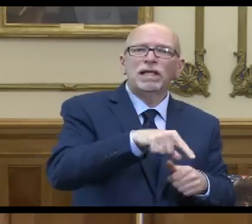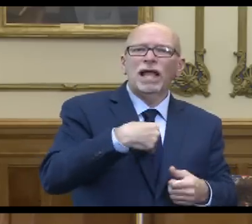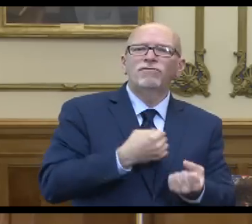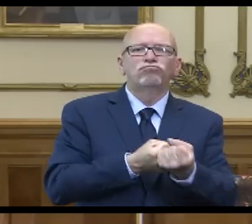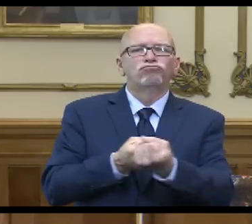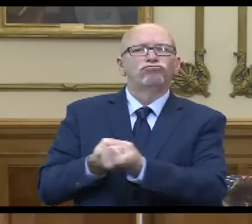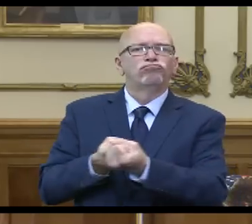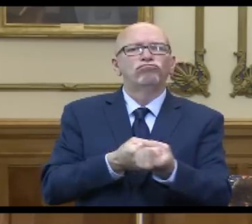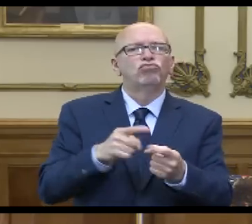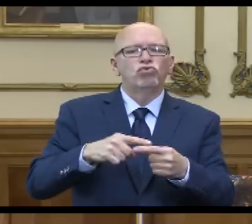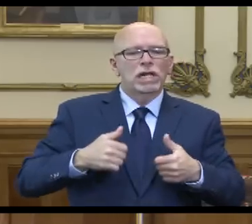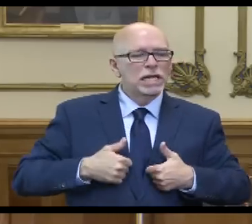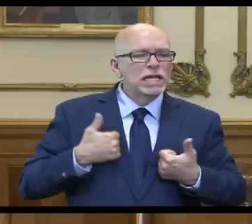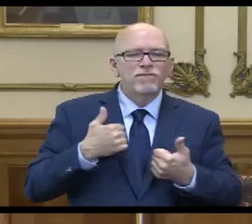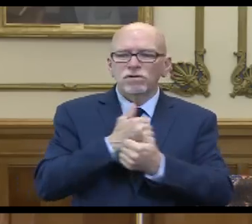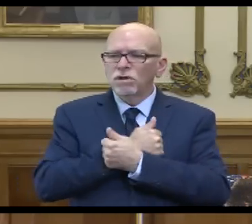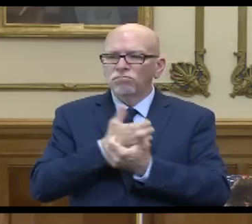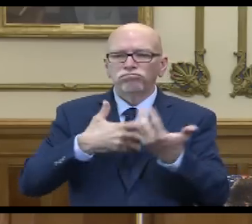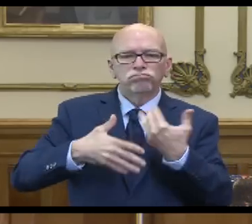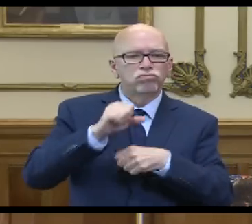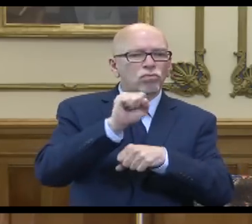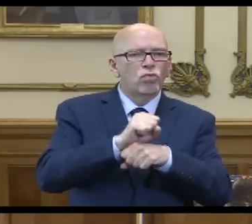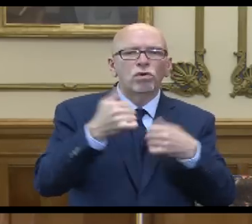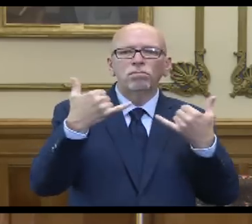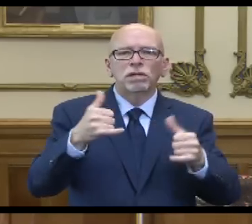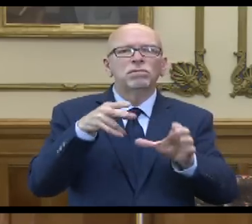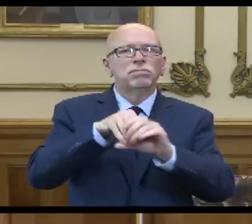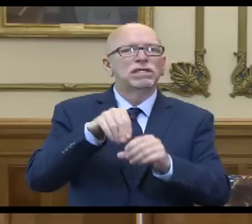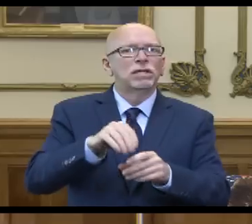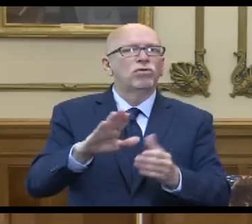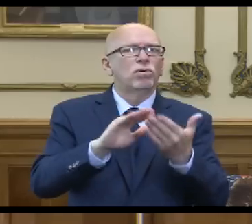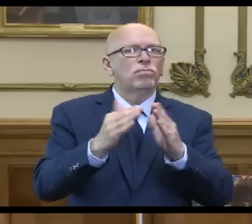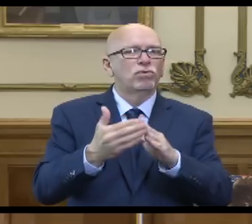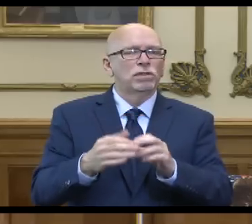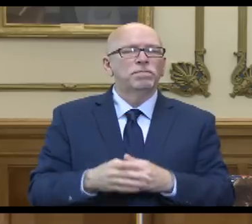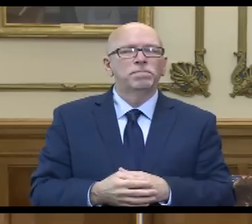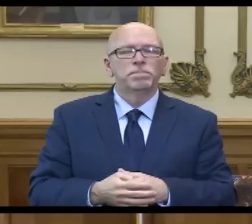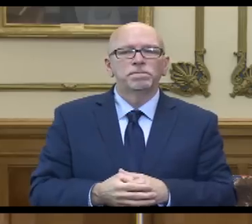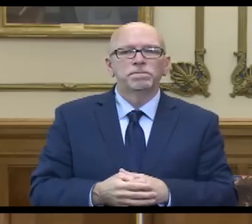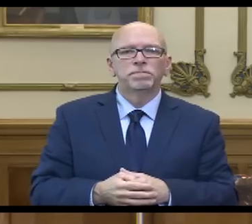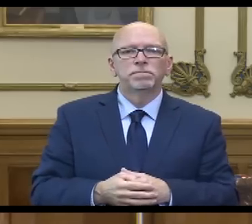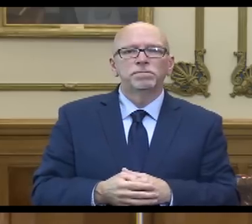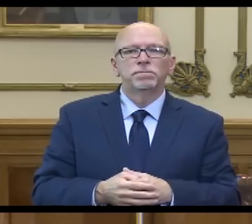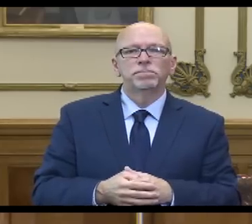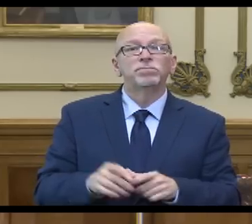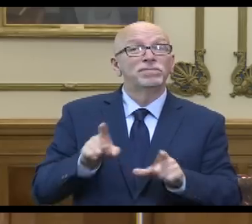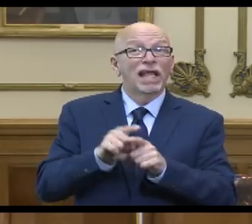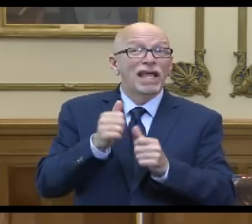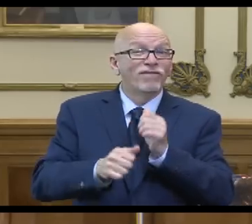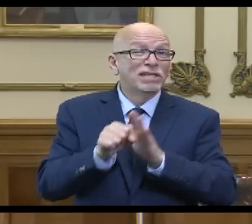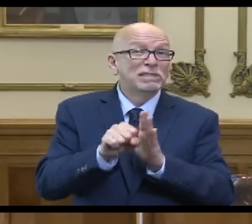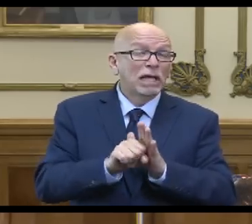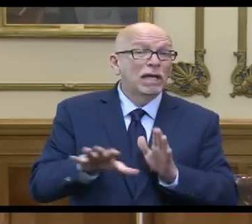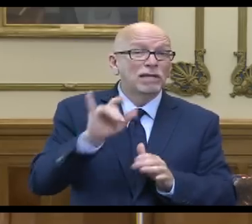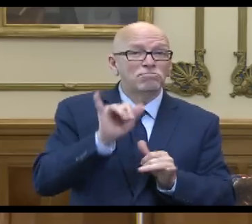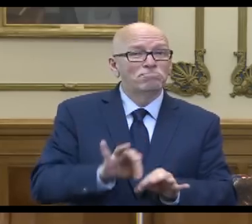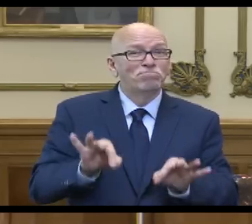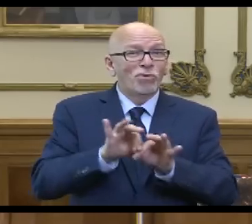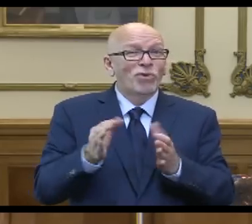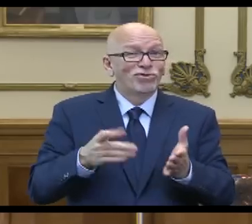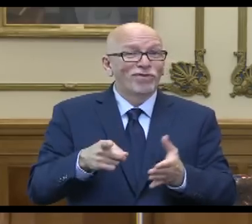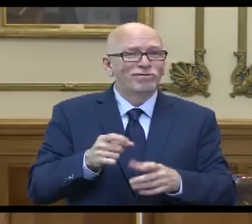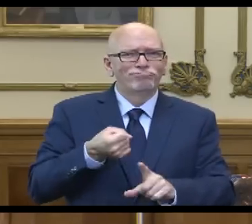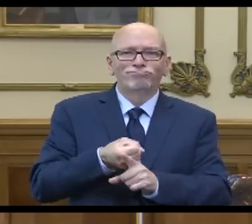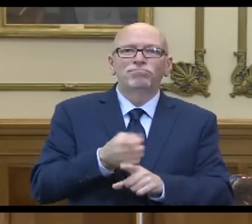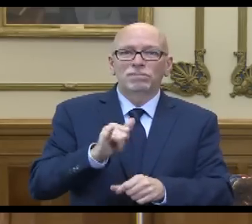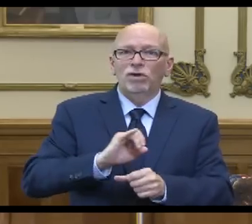supported to live, love, work, play, and participate in their homes and communities. As in every state, these critical services were